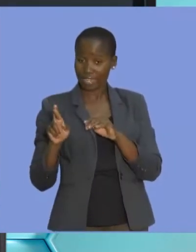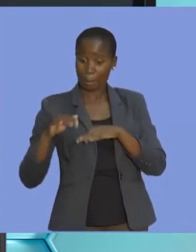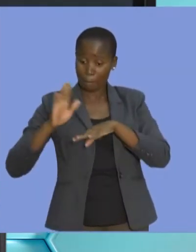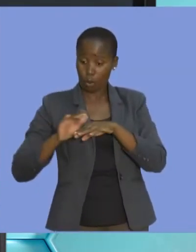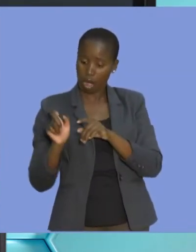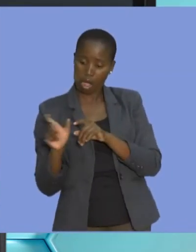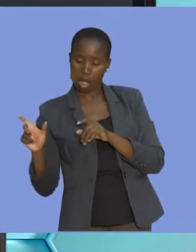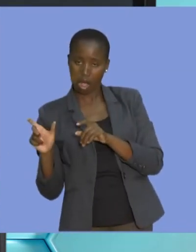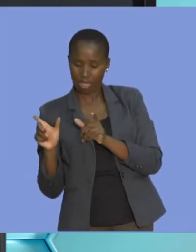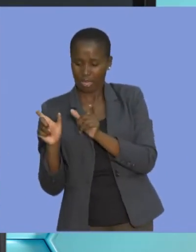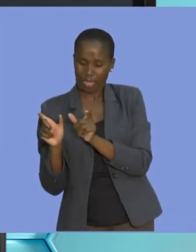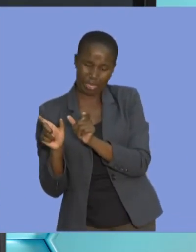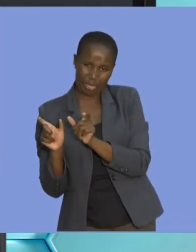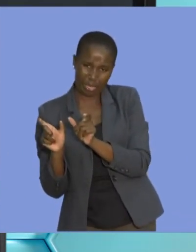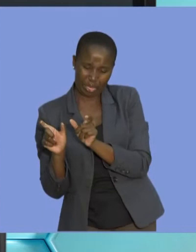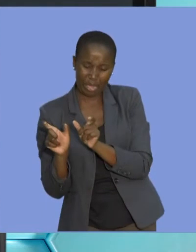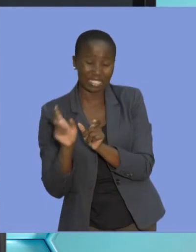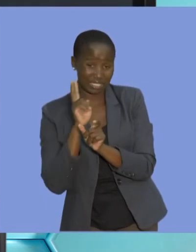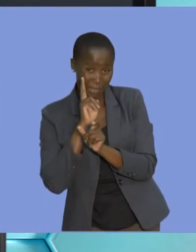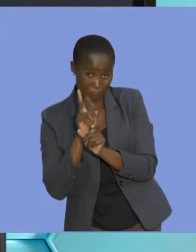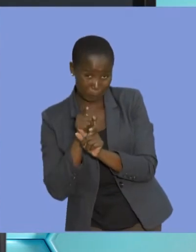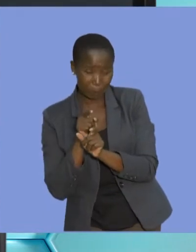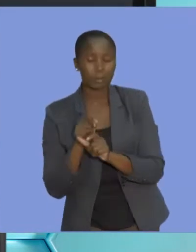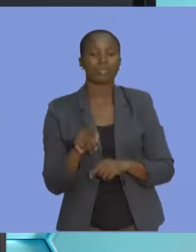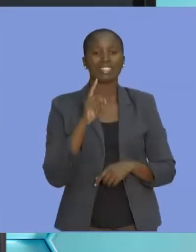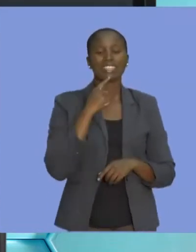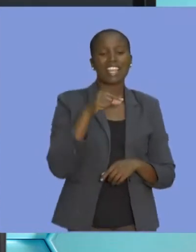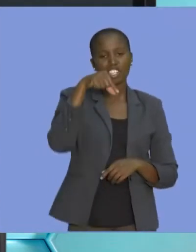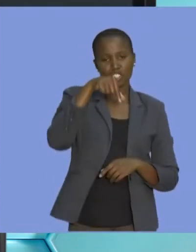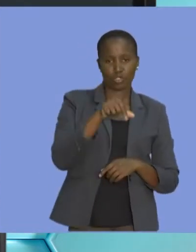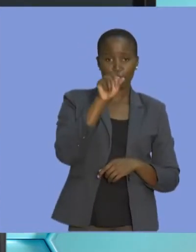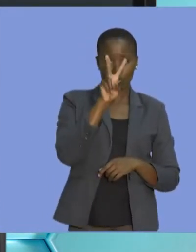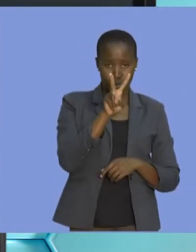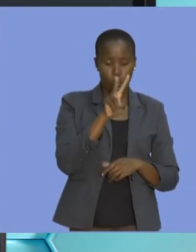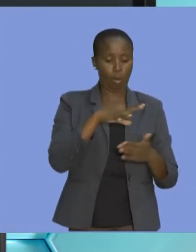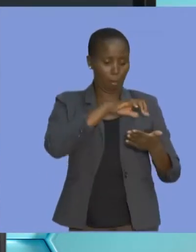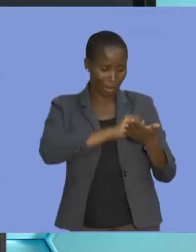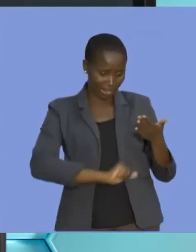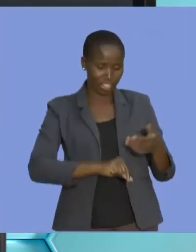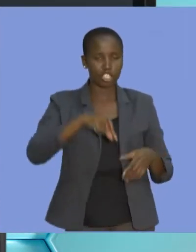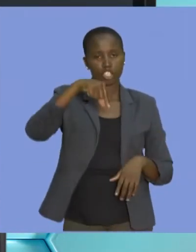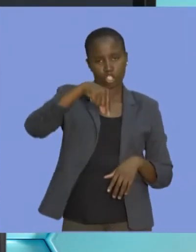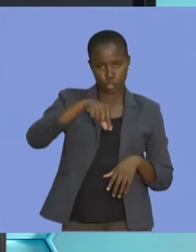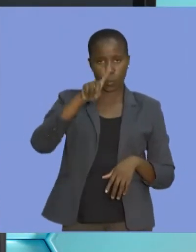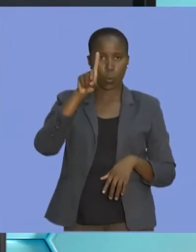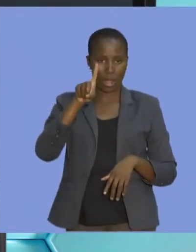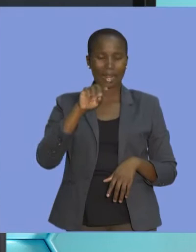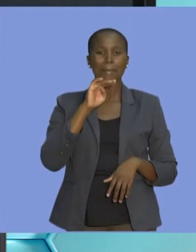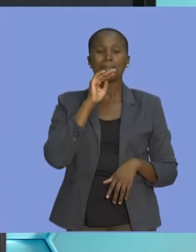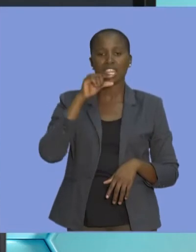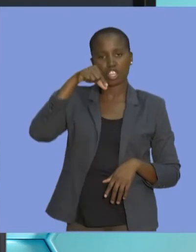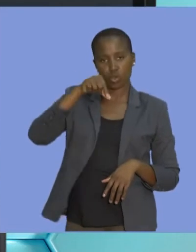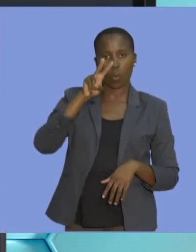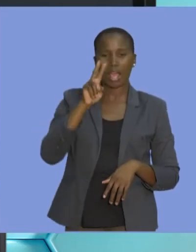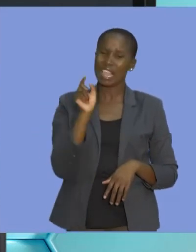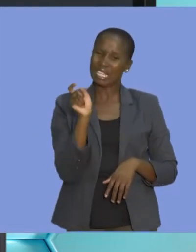Then we can see that also if Q2 minus Q1 is smaller than Q3 minus